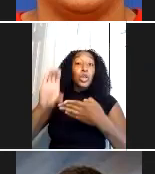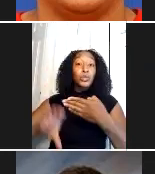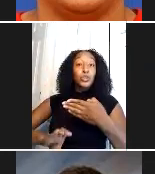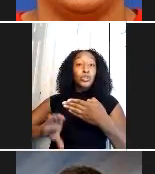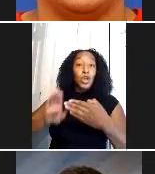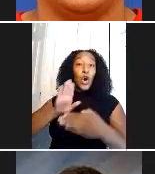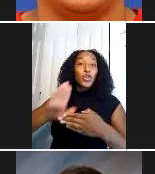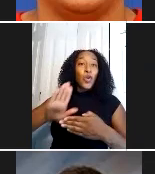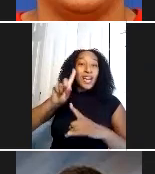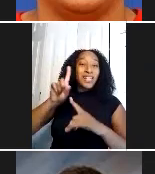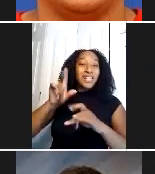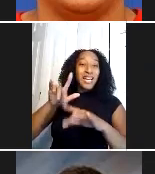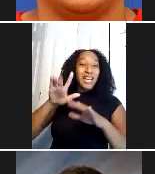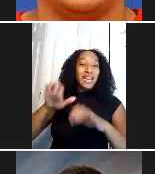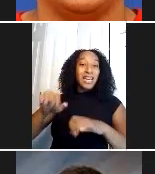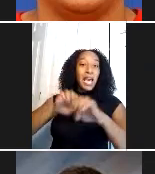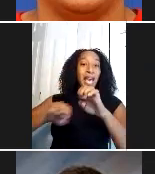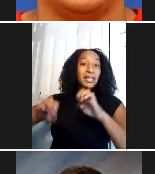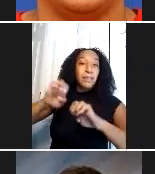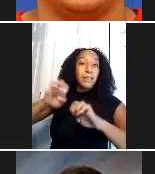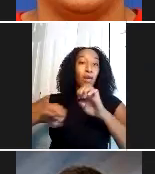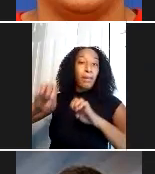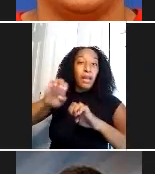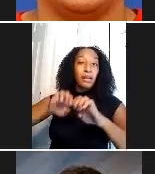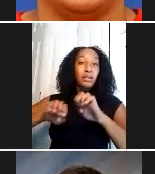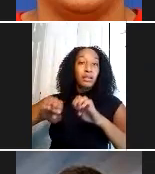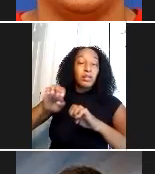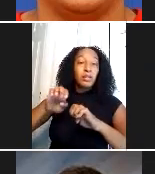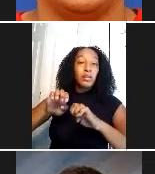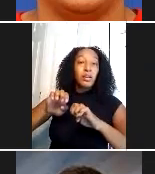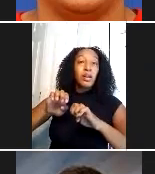And then maybe sometimes they'll have another step that says